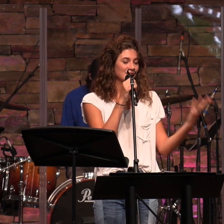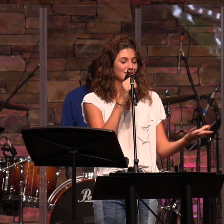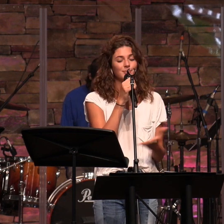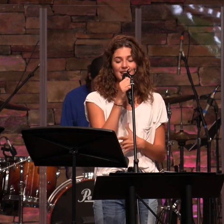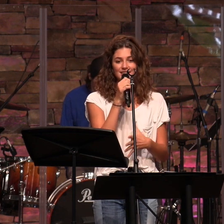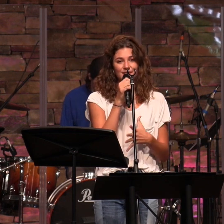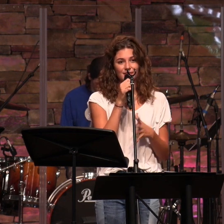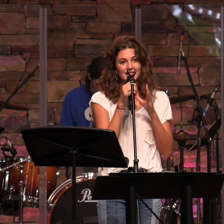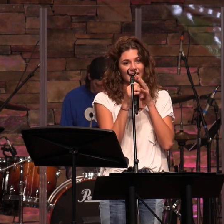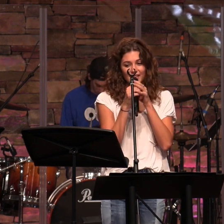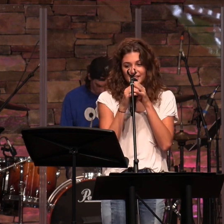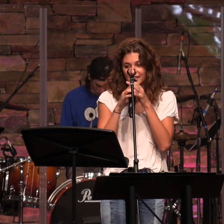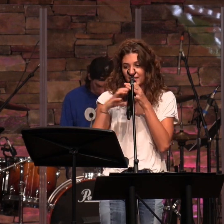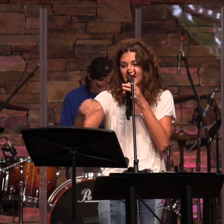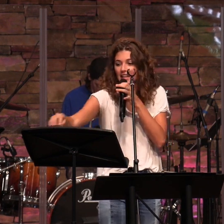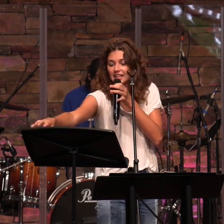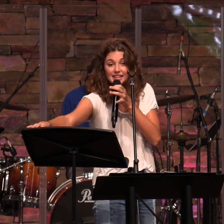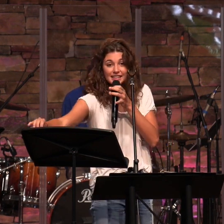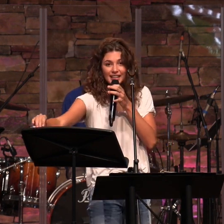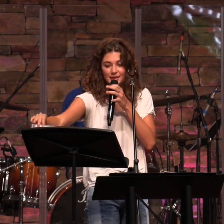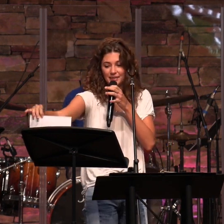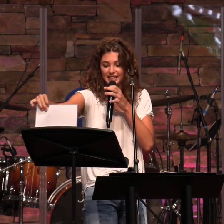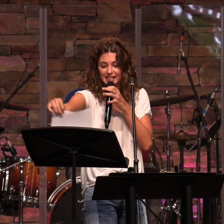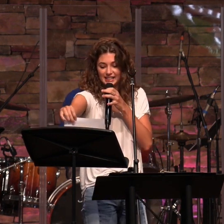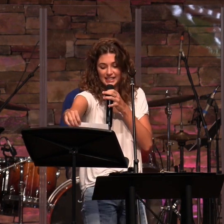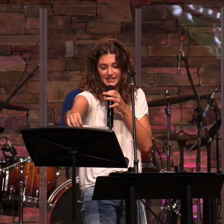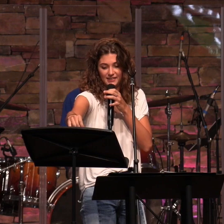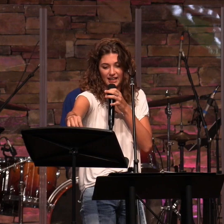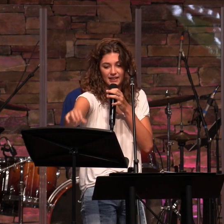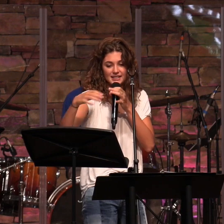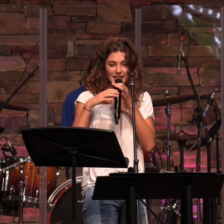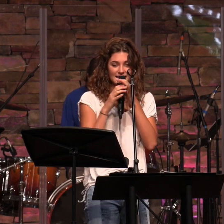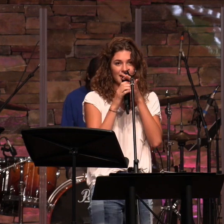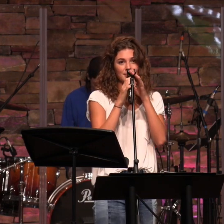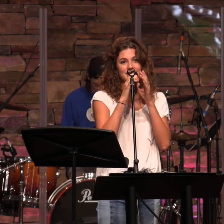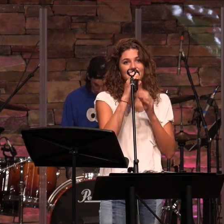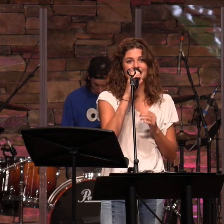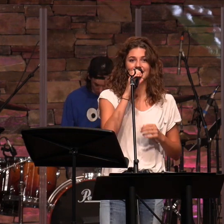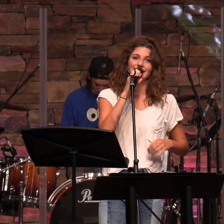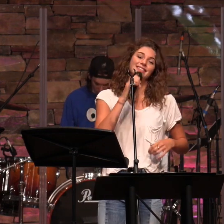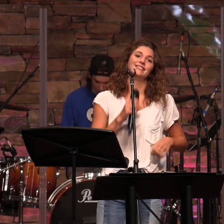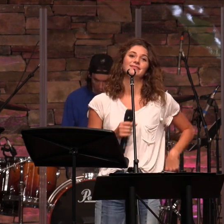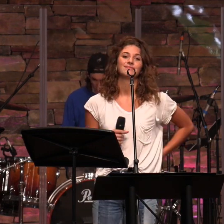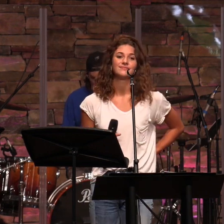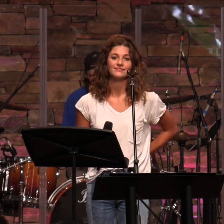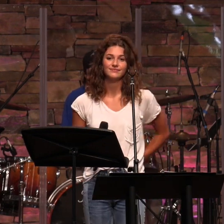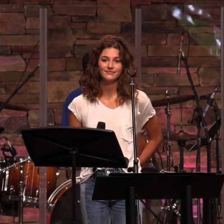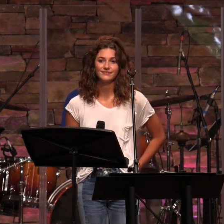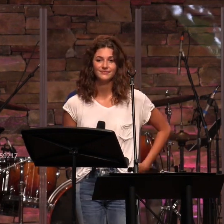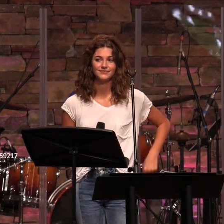that we can just bless the Lord together. So let's stand up and let's continue that singing, Death Was Arrested.